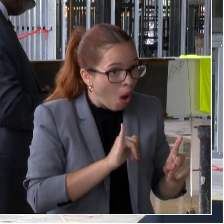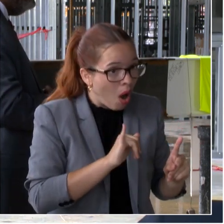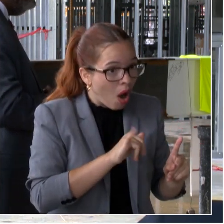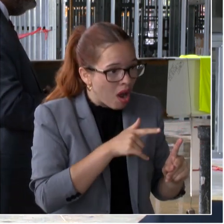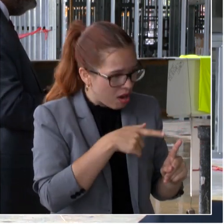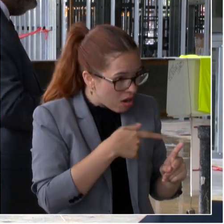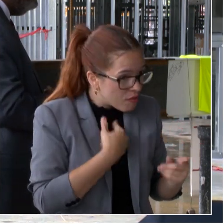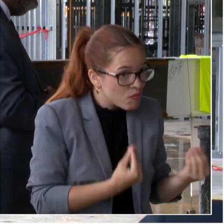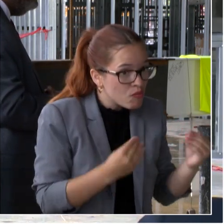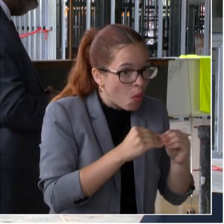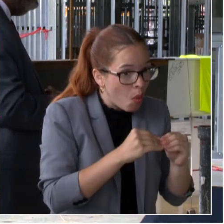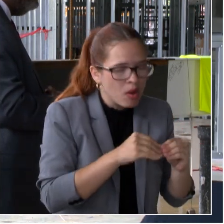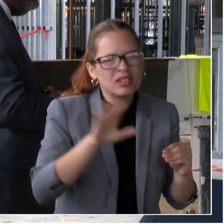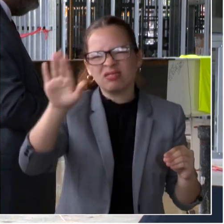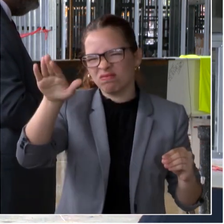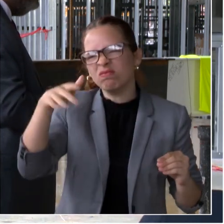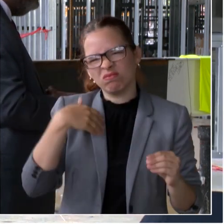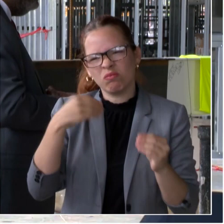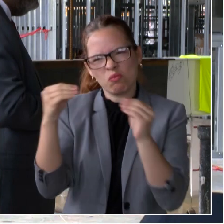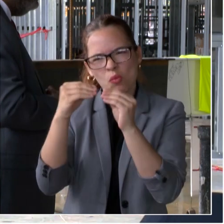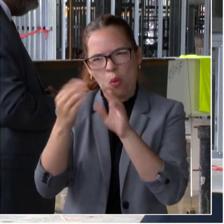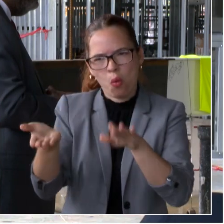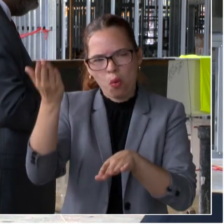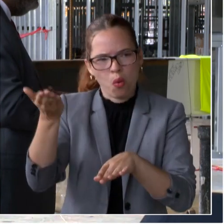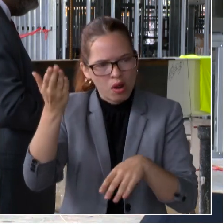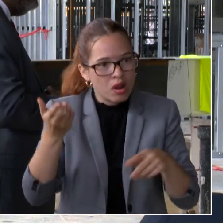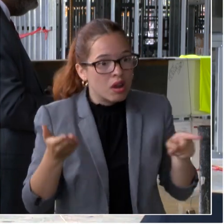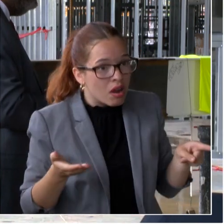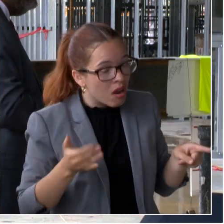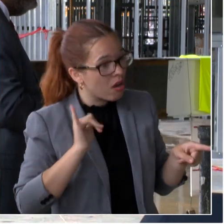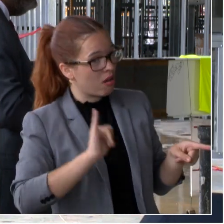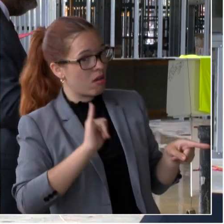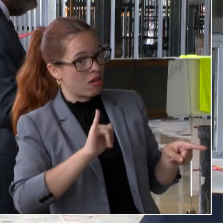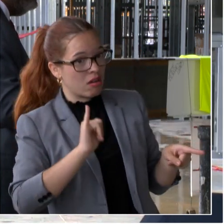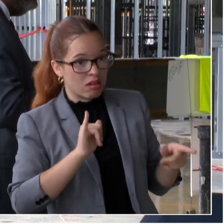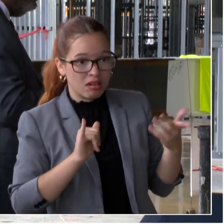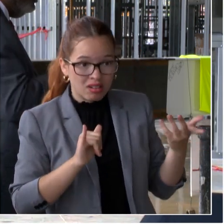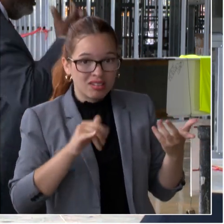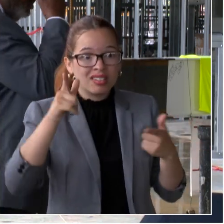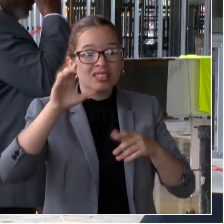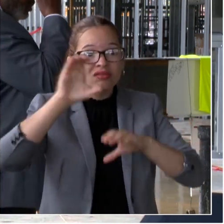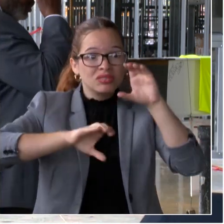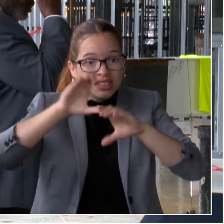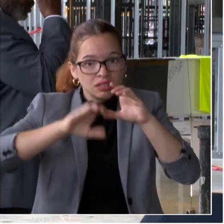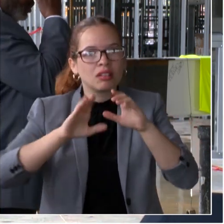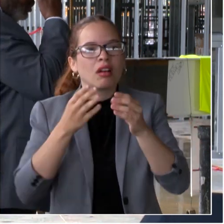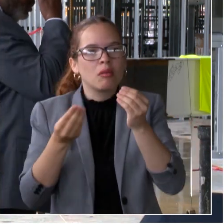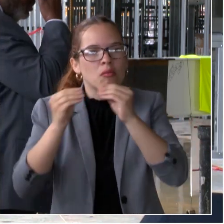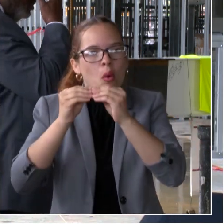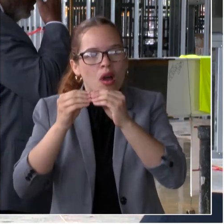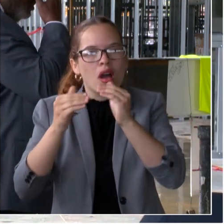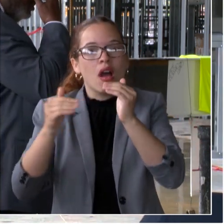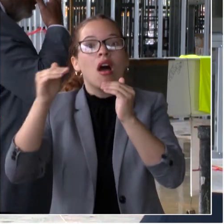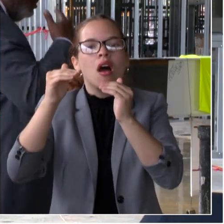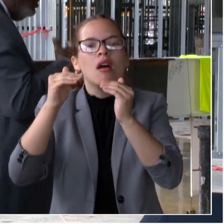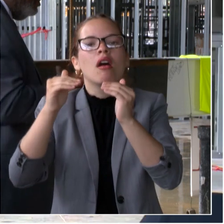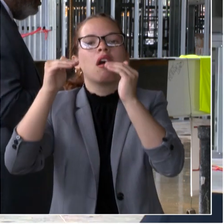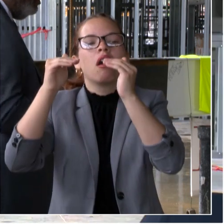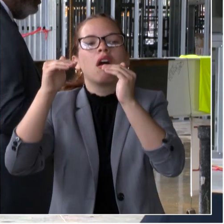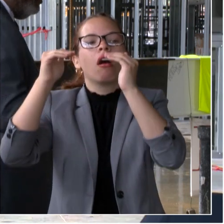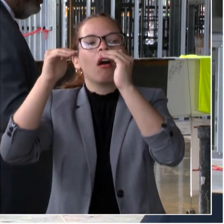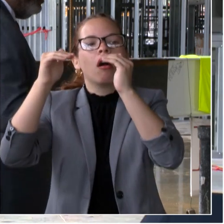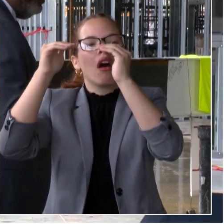floors. And they came back to me and said, we want some more, Mayor. So we did it. They made a great